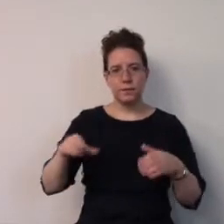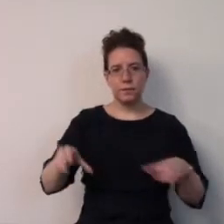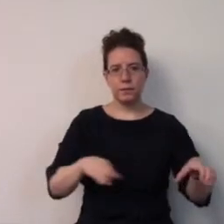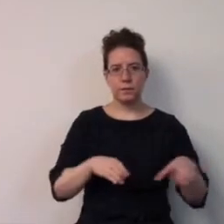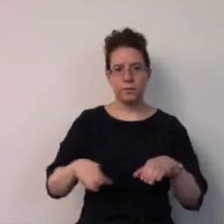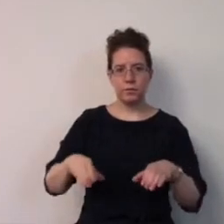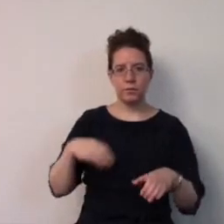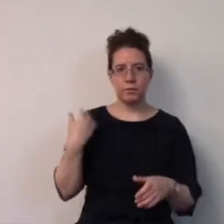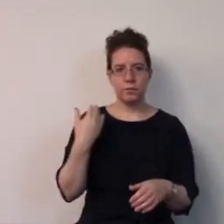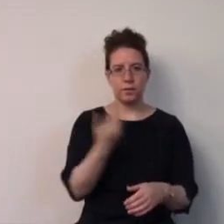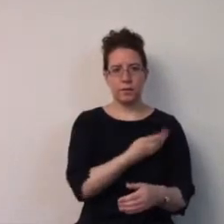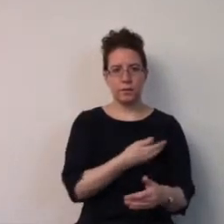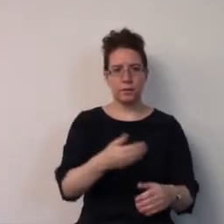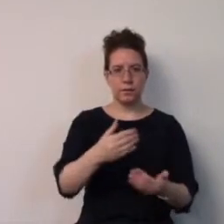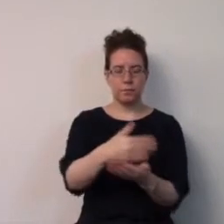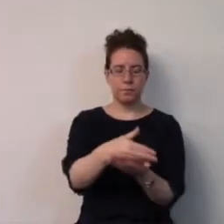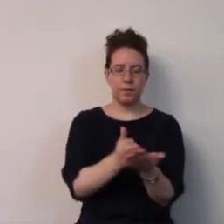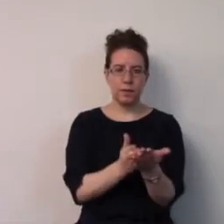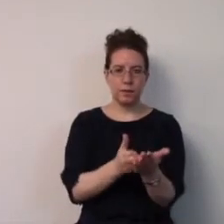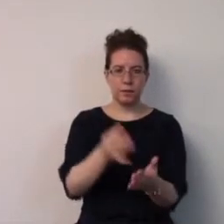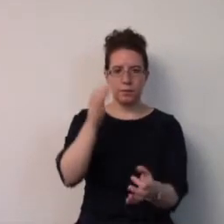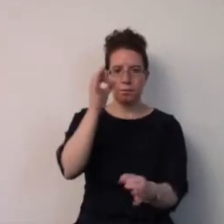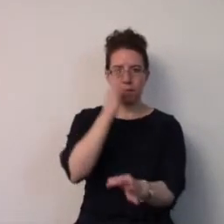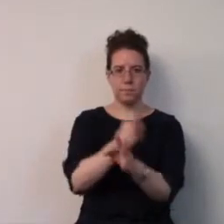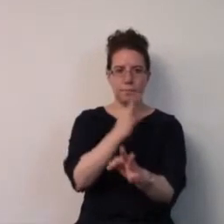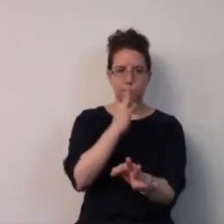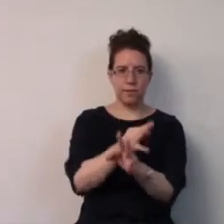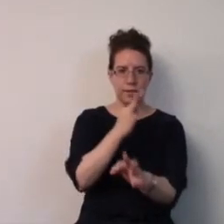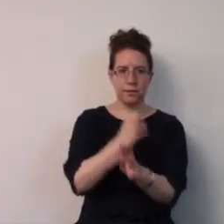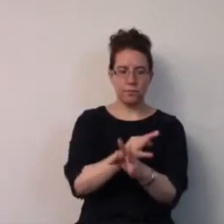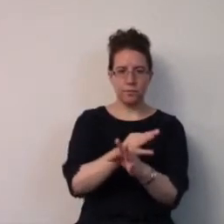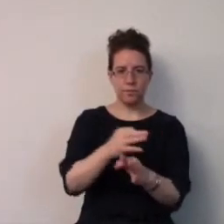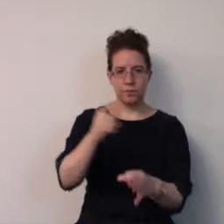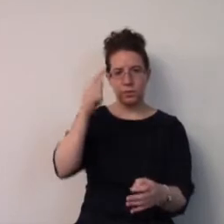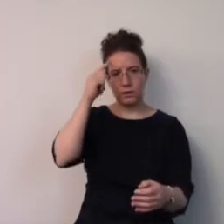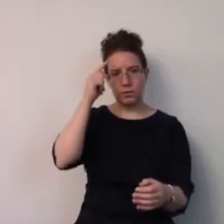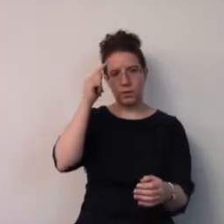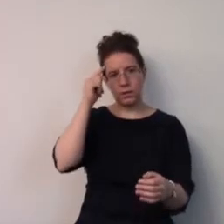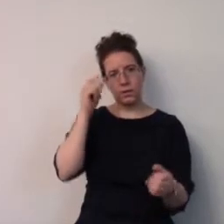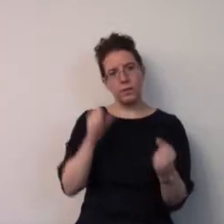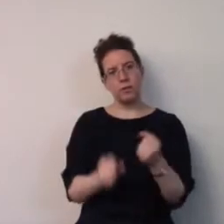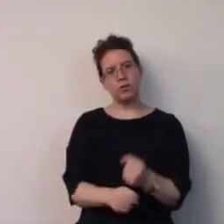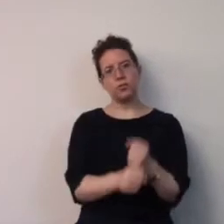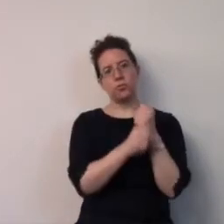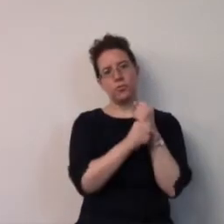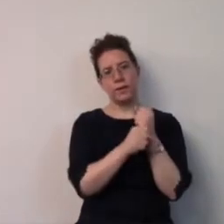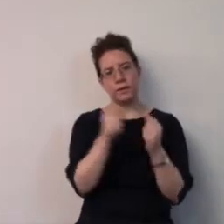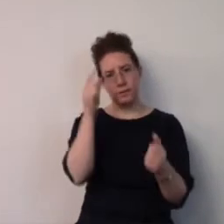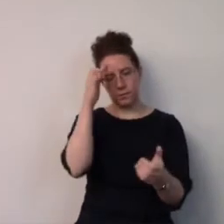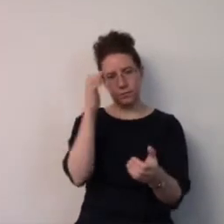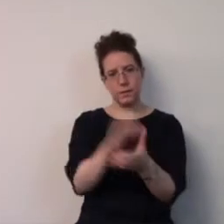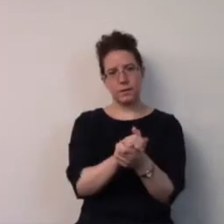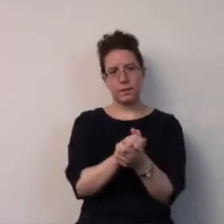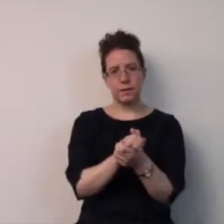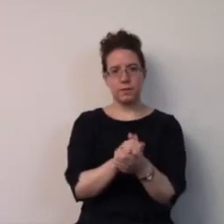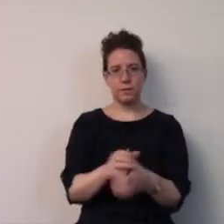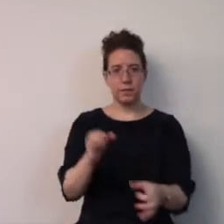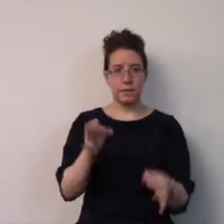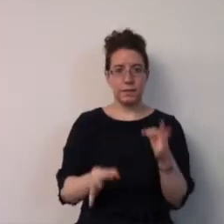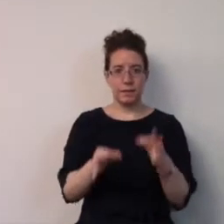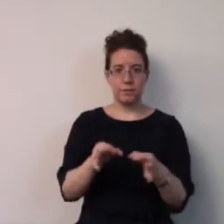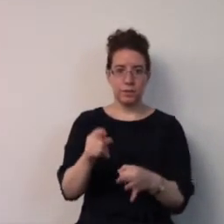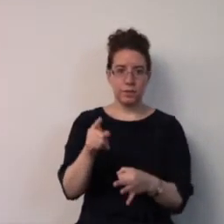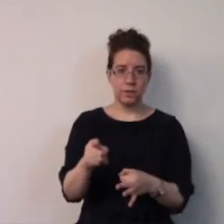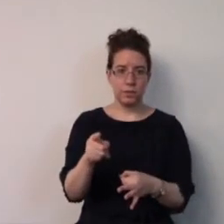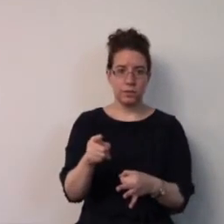if you ever cut God off and stopped Him from doing something in your life, you